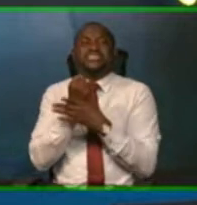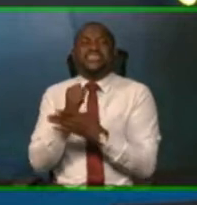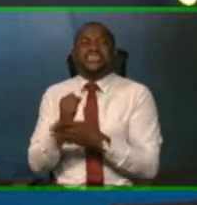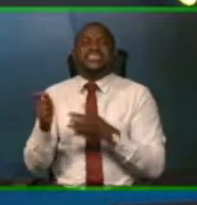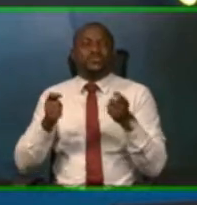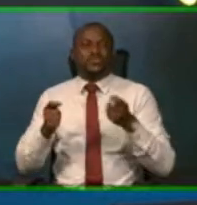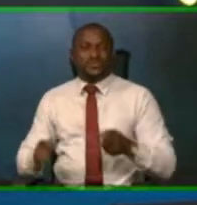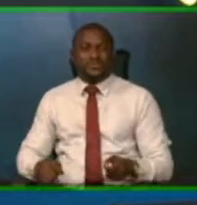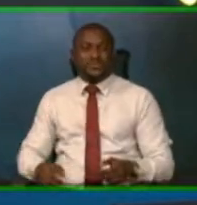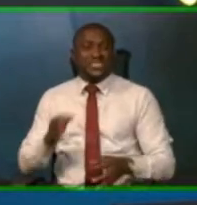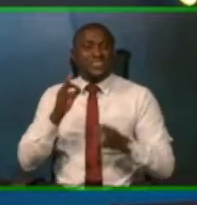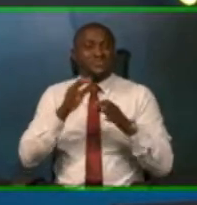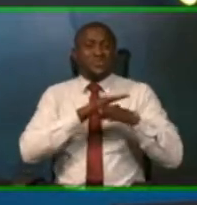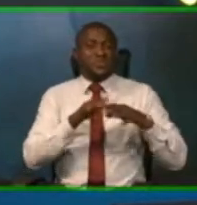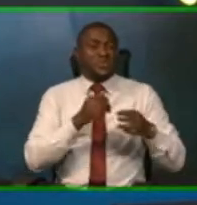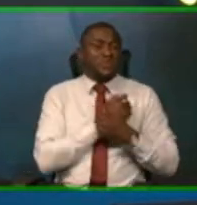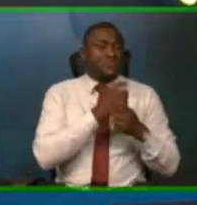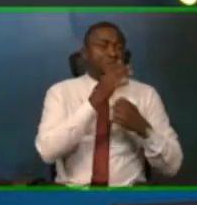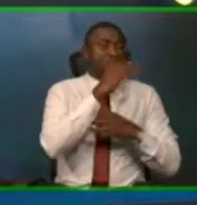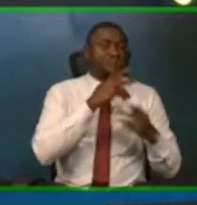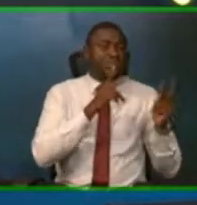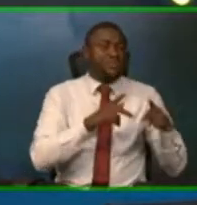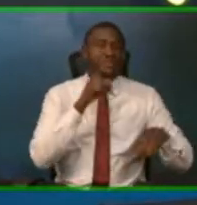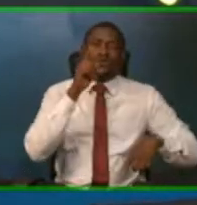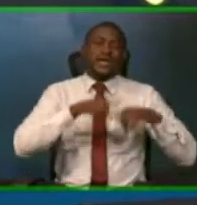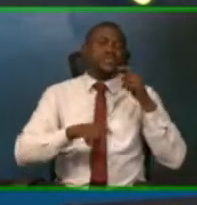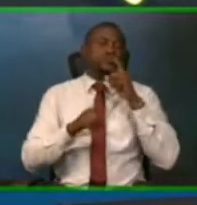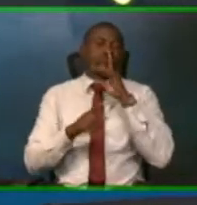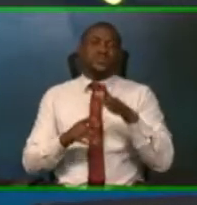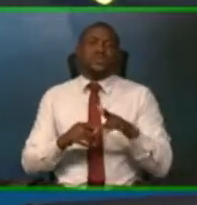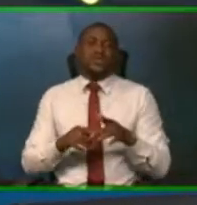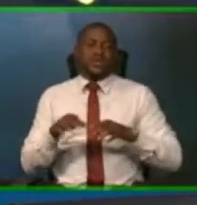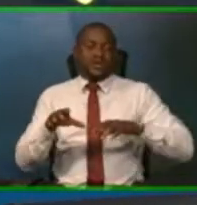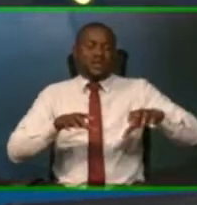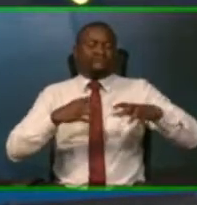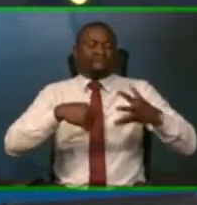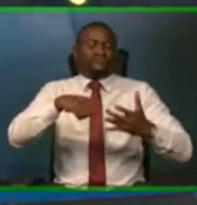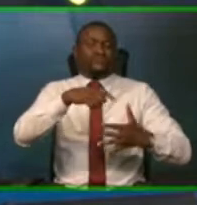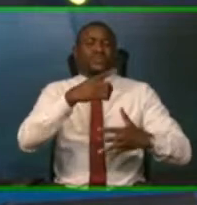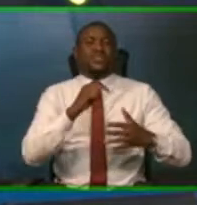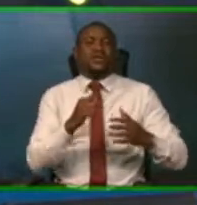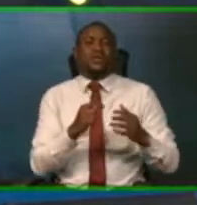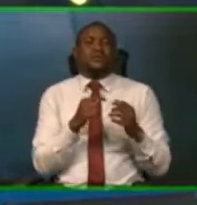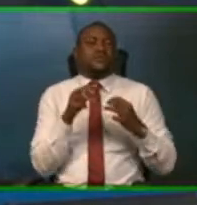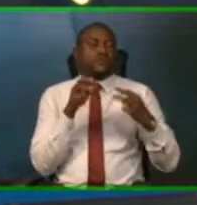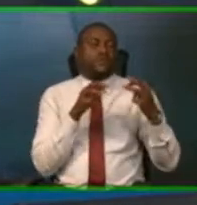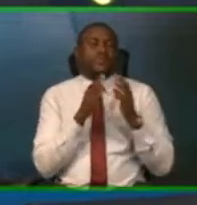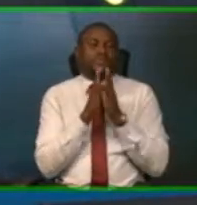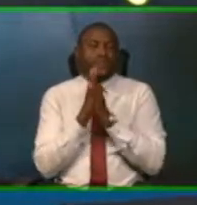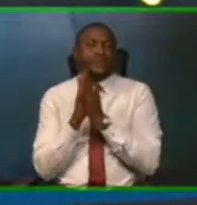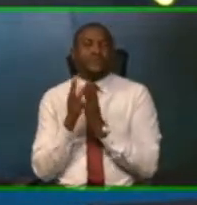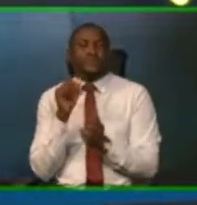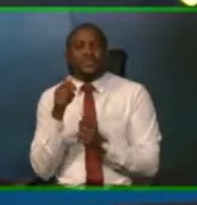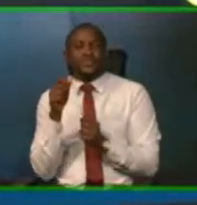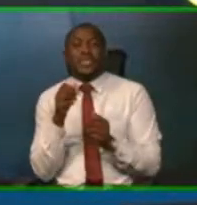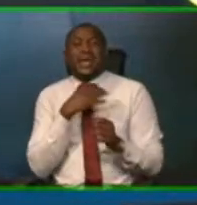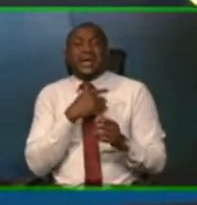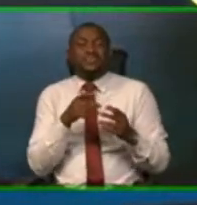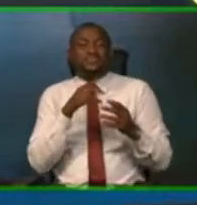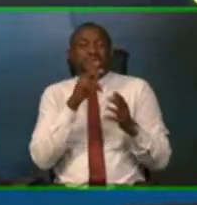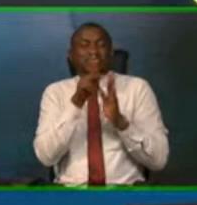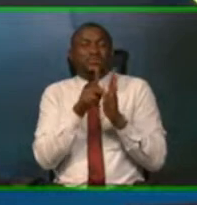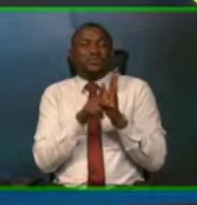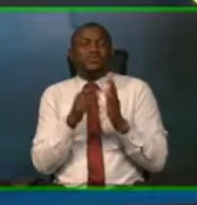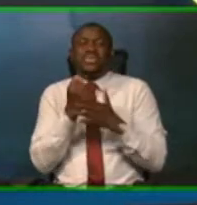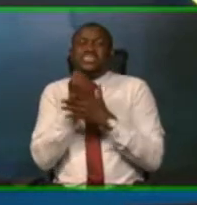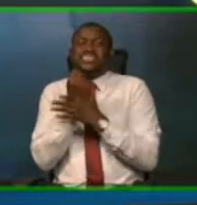God and people, you cannot truly engage the dimension of warfare and intercession. And then the principle of shared dominion. The